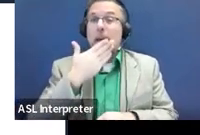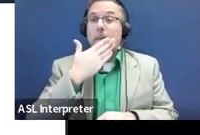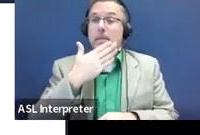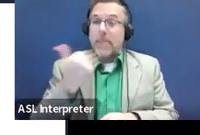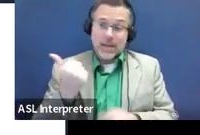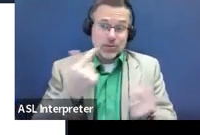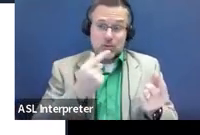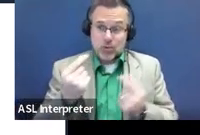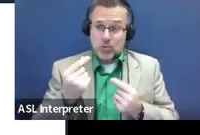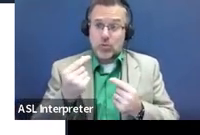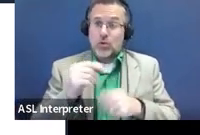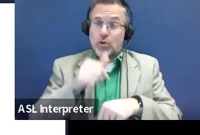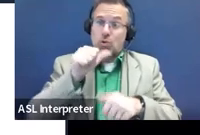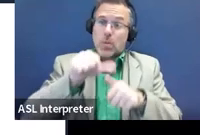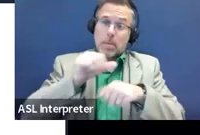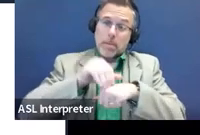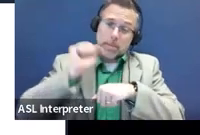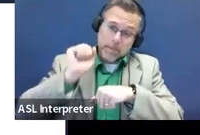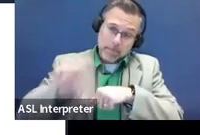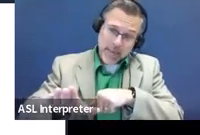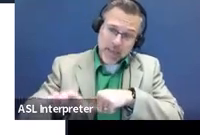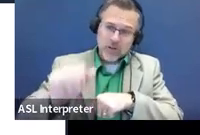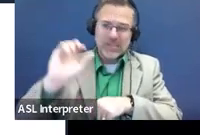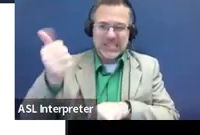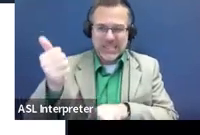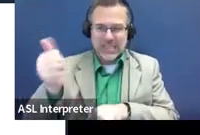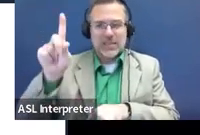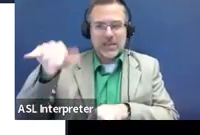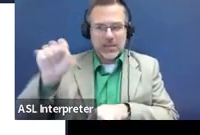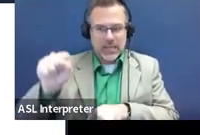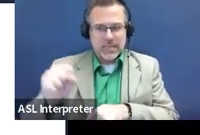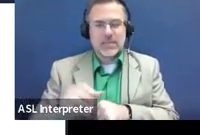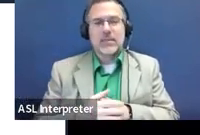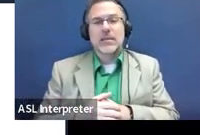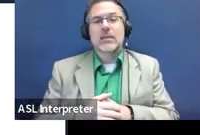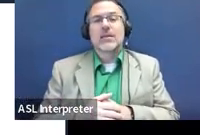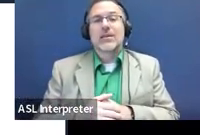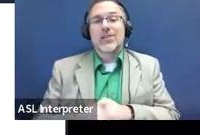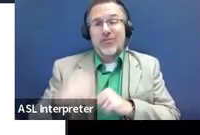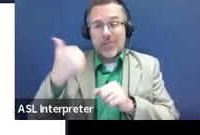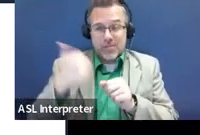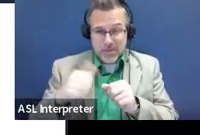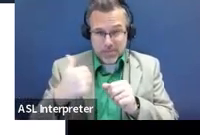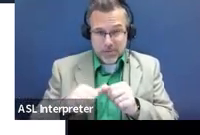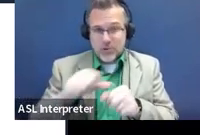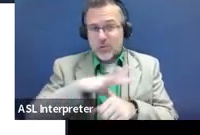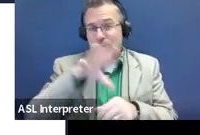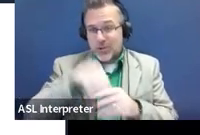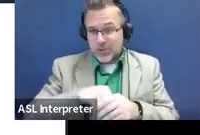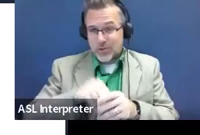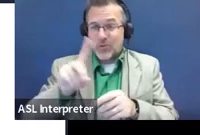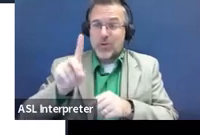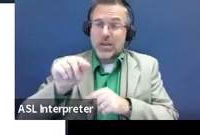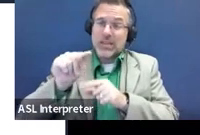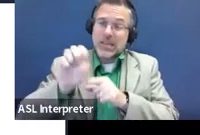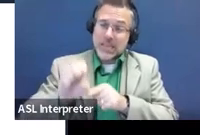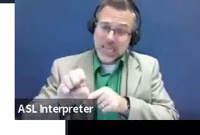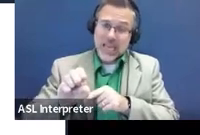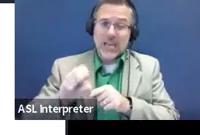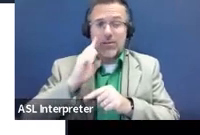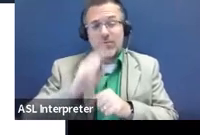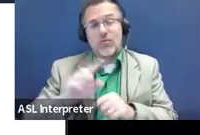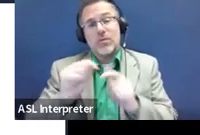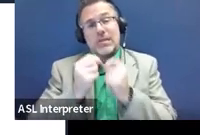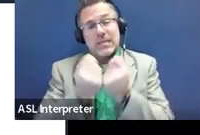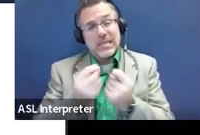days for that mail. Remember to include those relevant dates. Sometimes it's the date of the team meeting, if it's